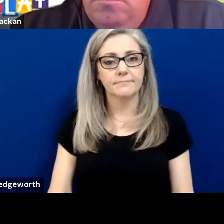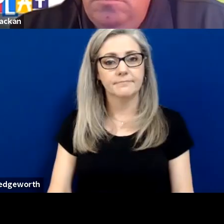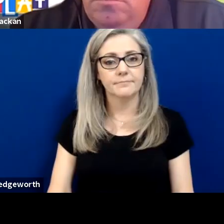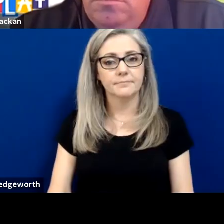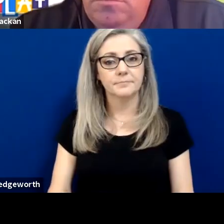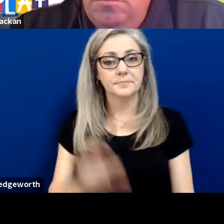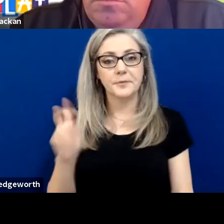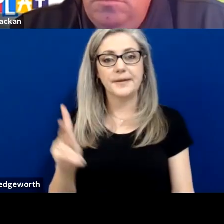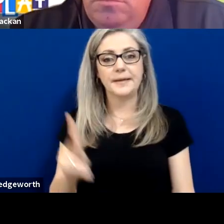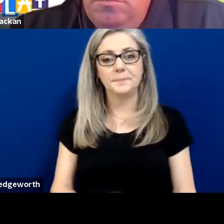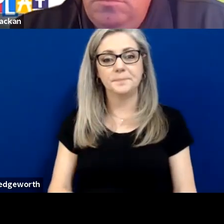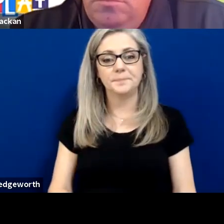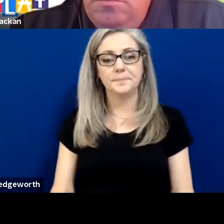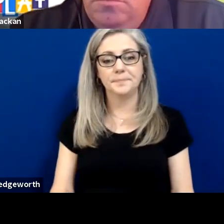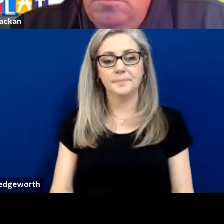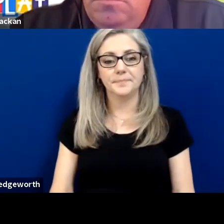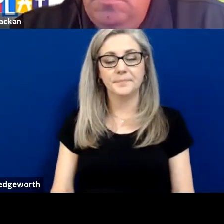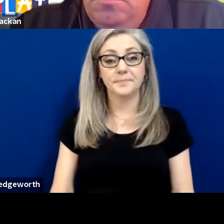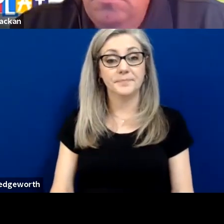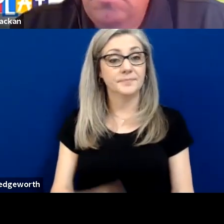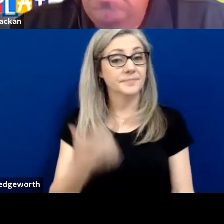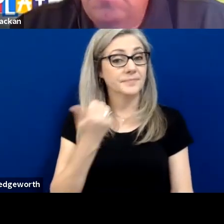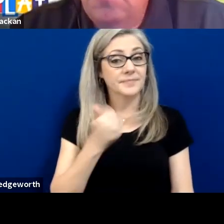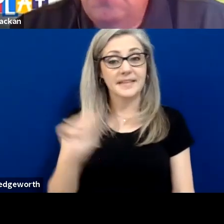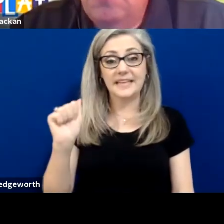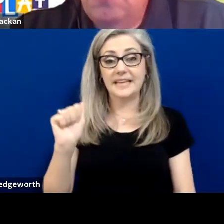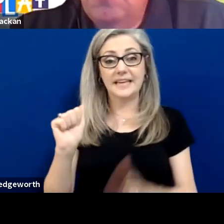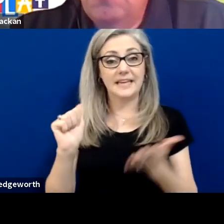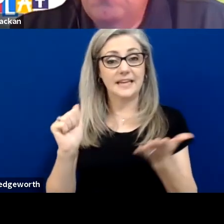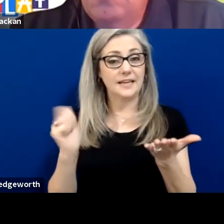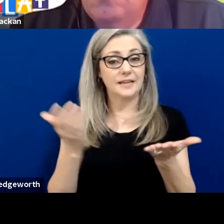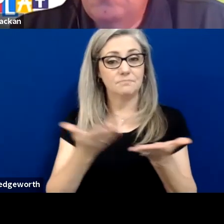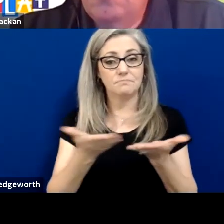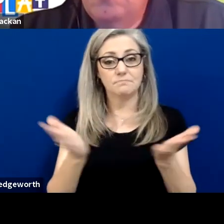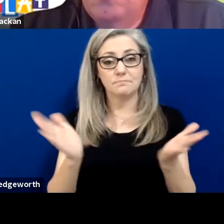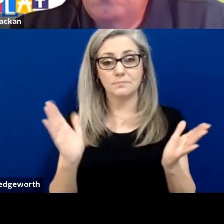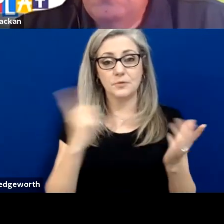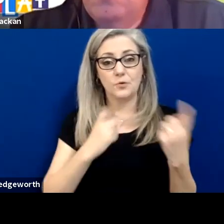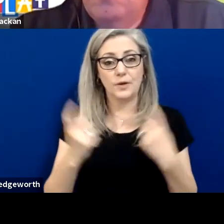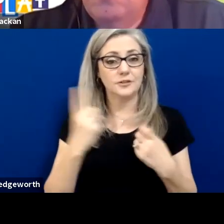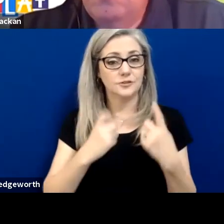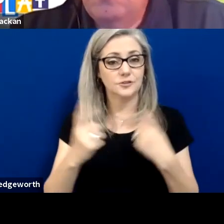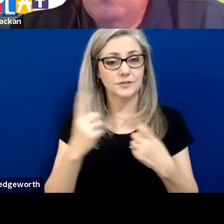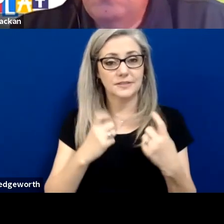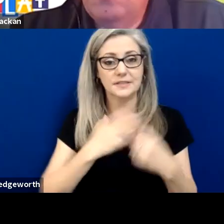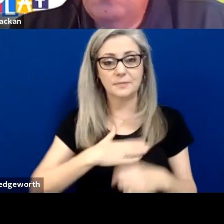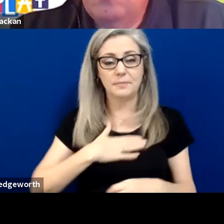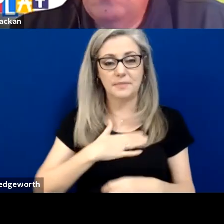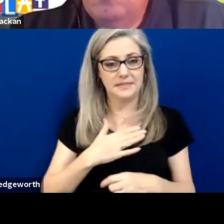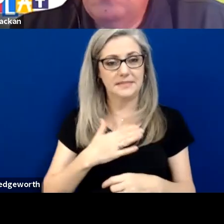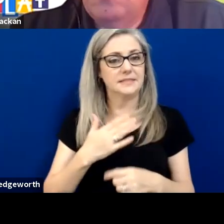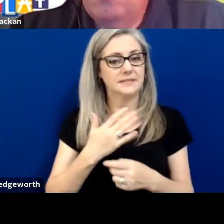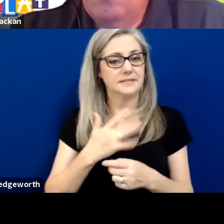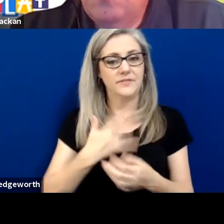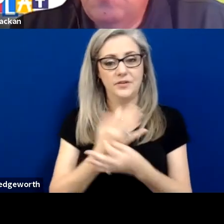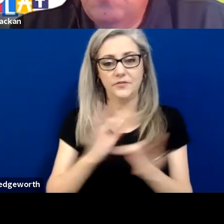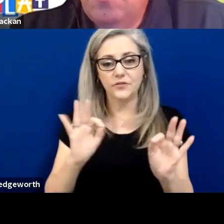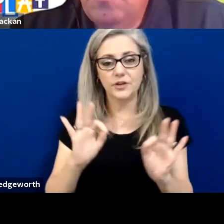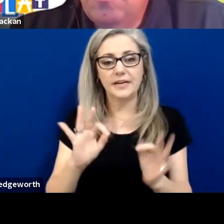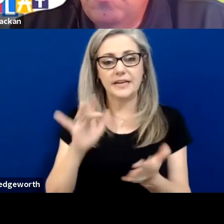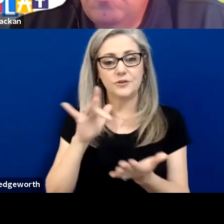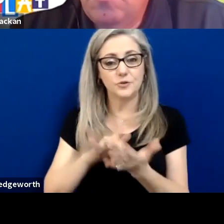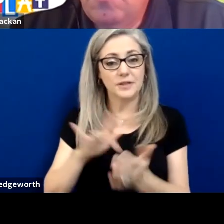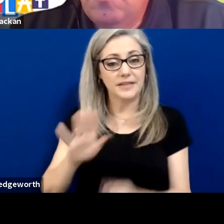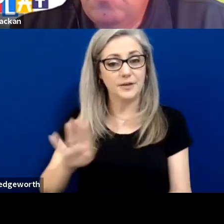Okay. Does anybody have any questions? Please feel free to click the raise your